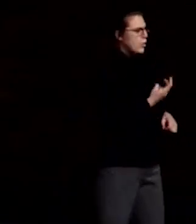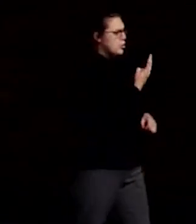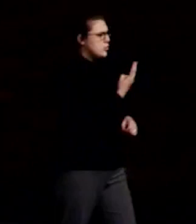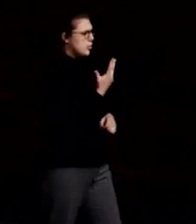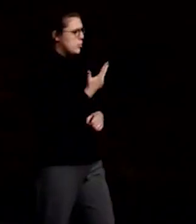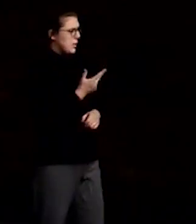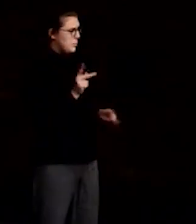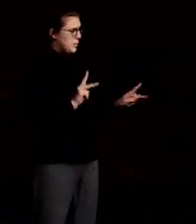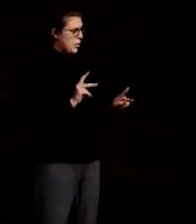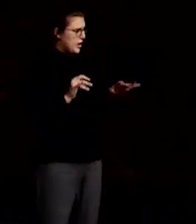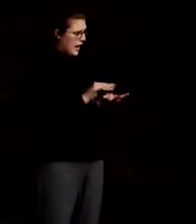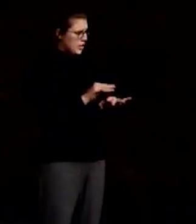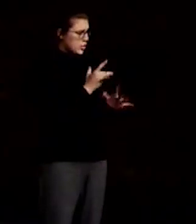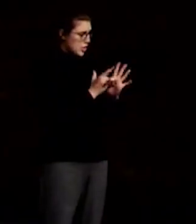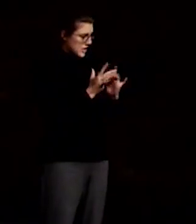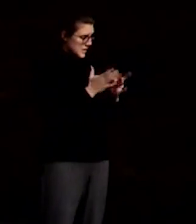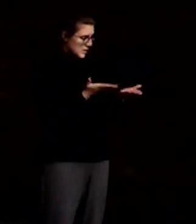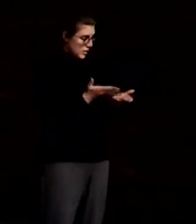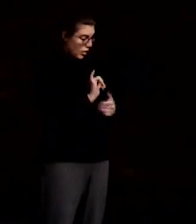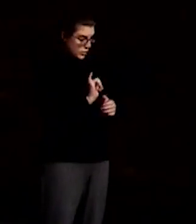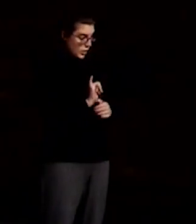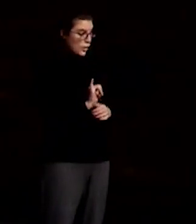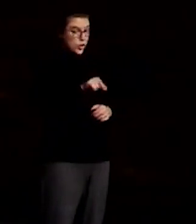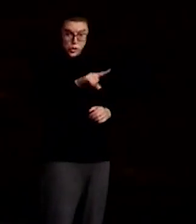Name, there he is also. You believe Jesus Christ is here this morning?